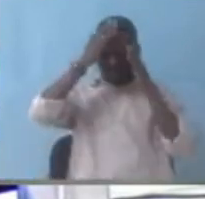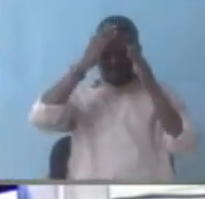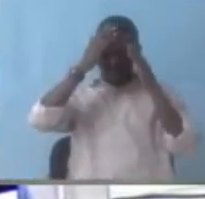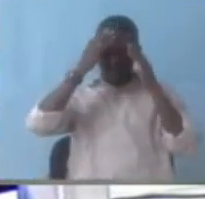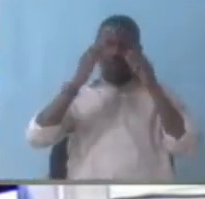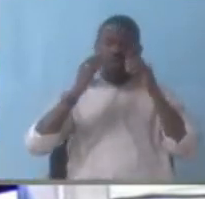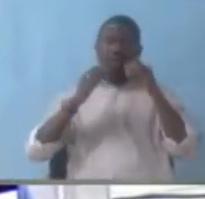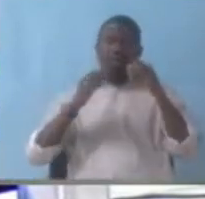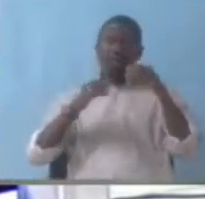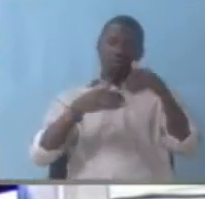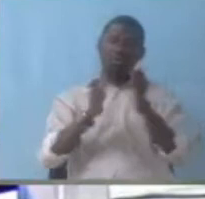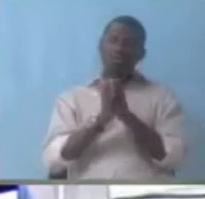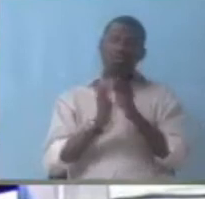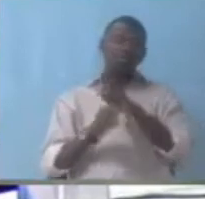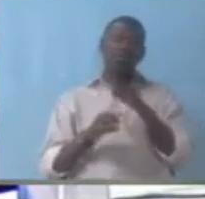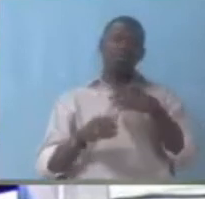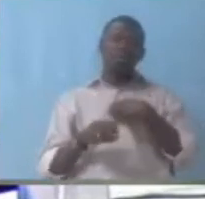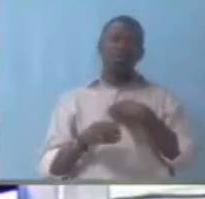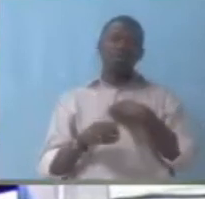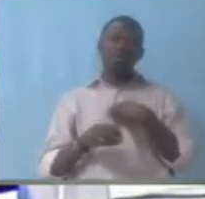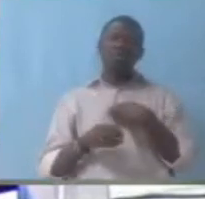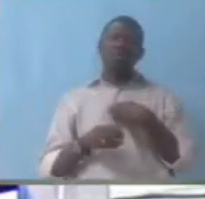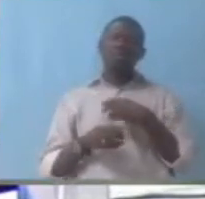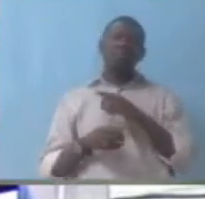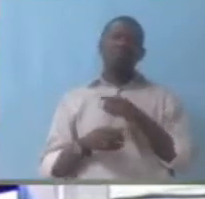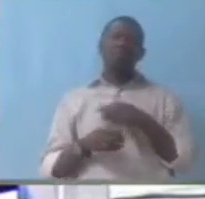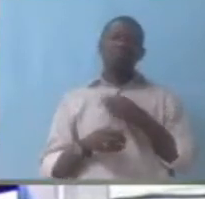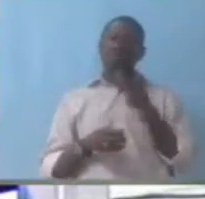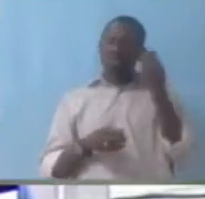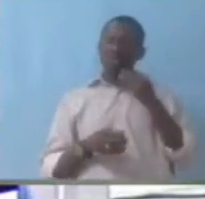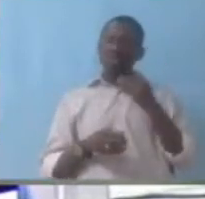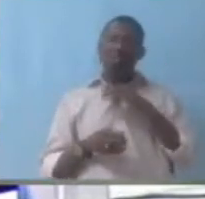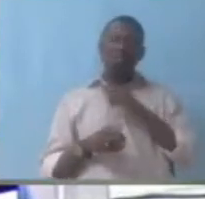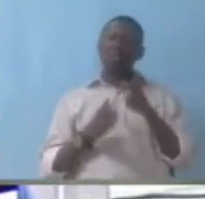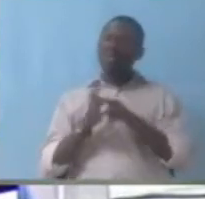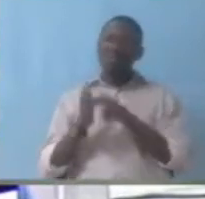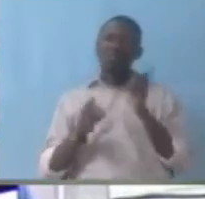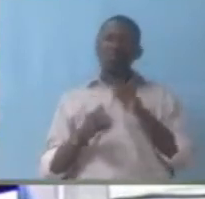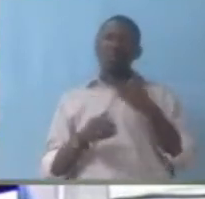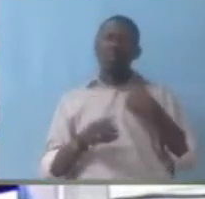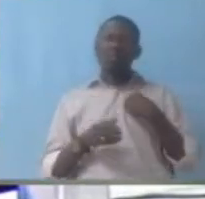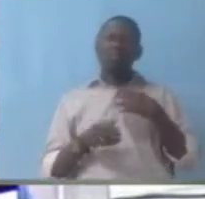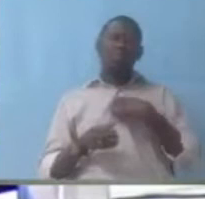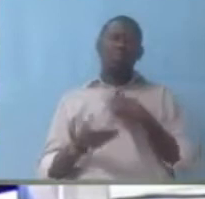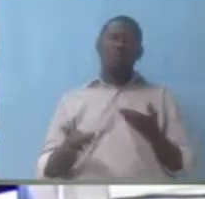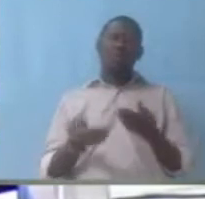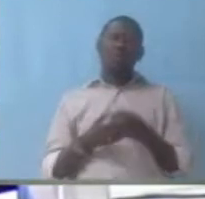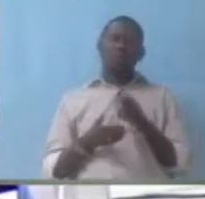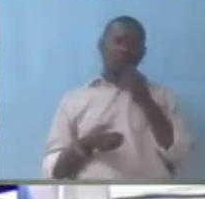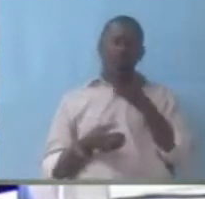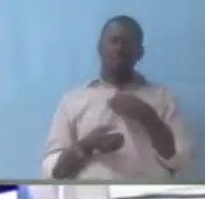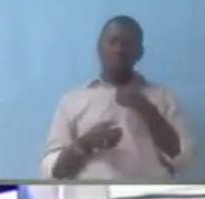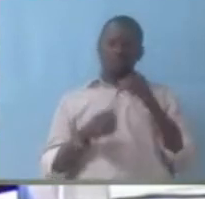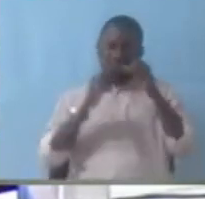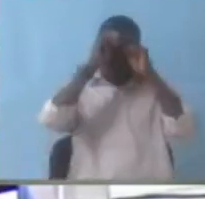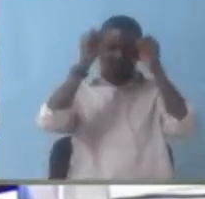do what they were doing. So I don't see how you could call that an MOU between the people and the junta. You said their government was illegitimate, and, you know, we've gone